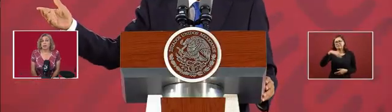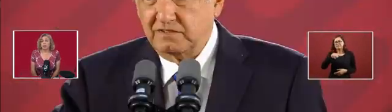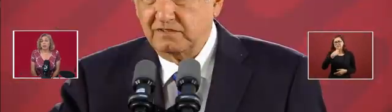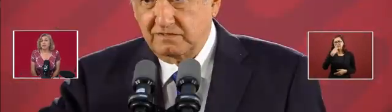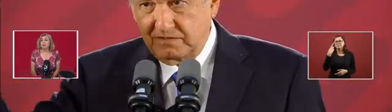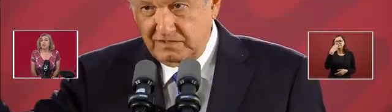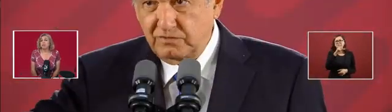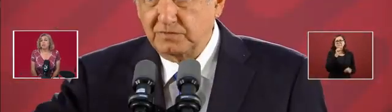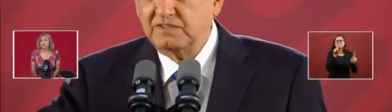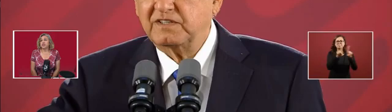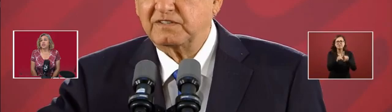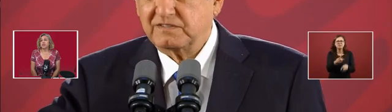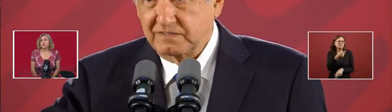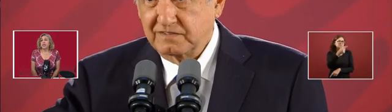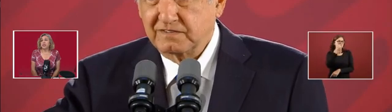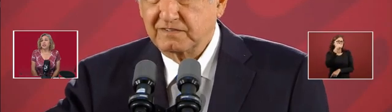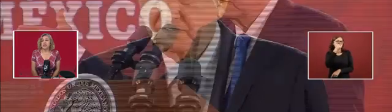we are working on this.